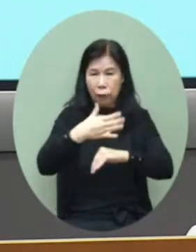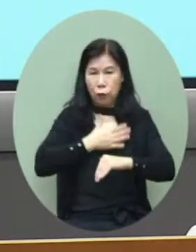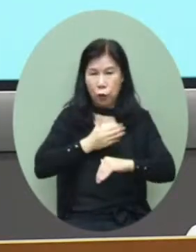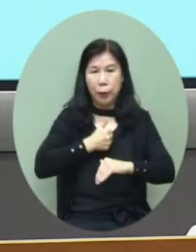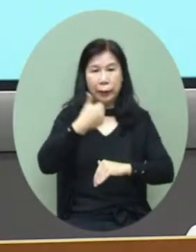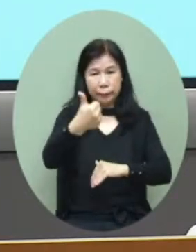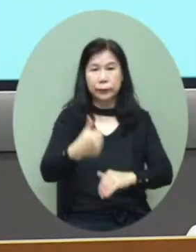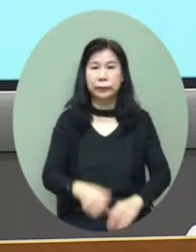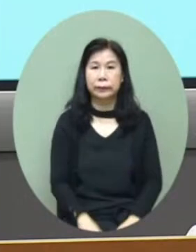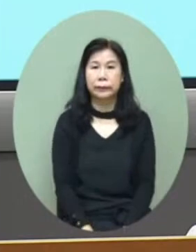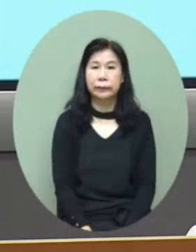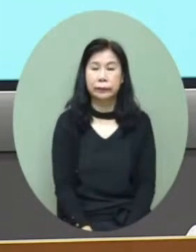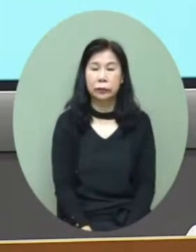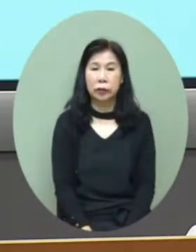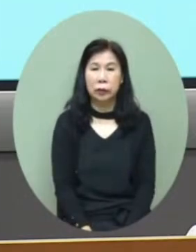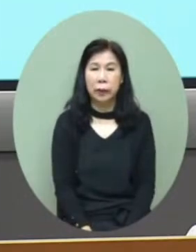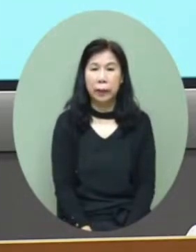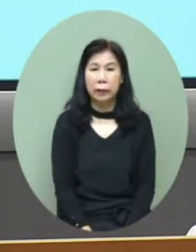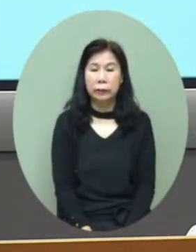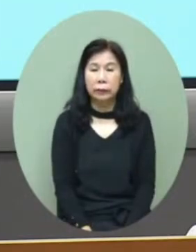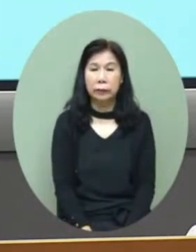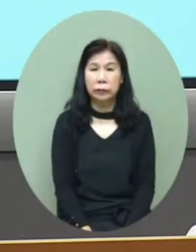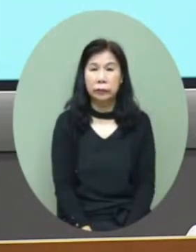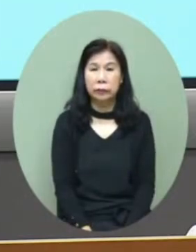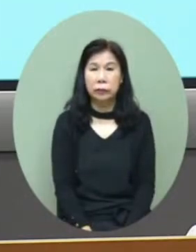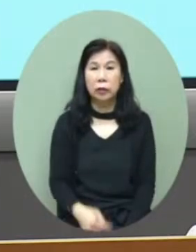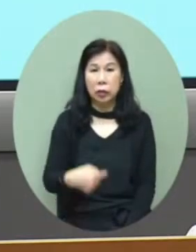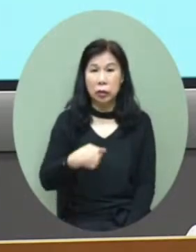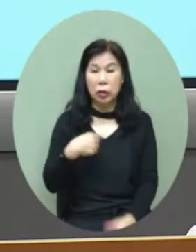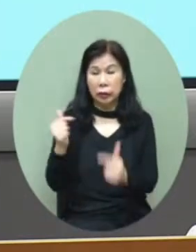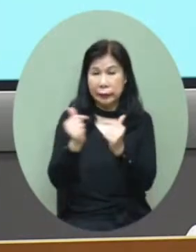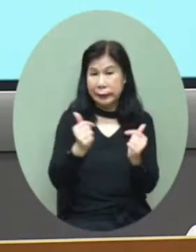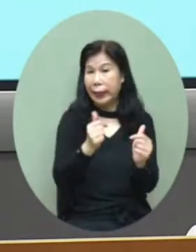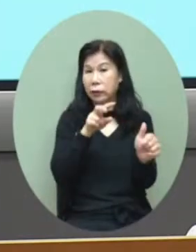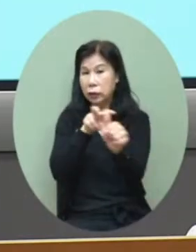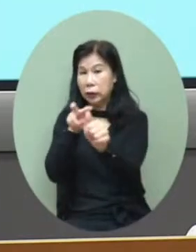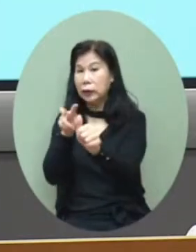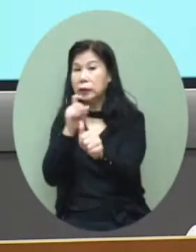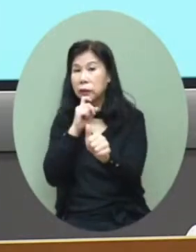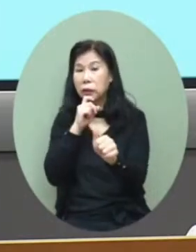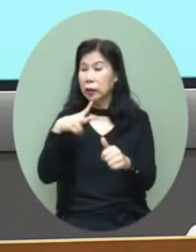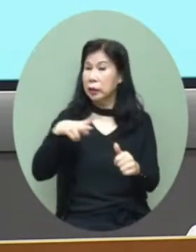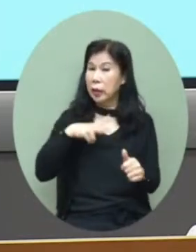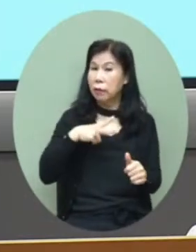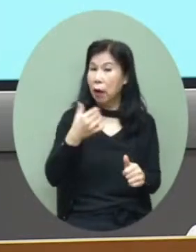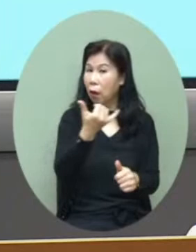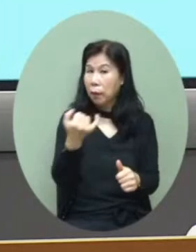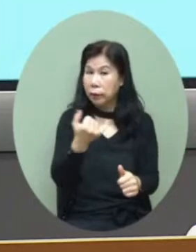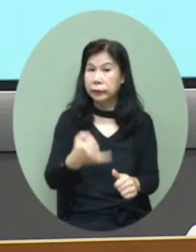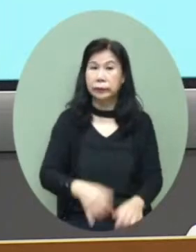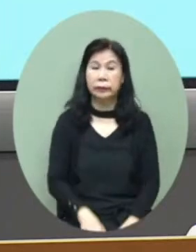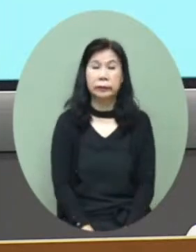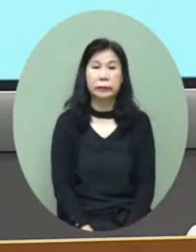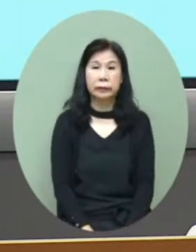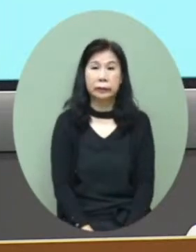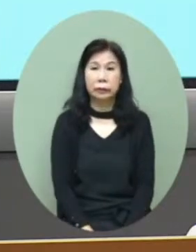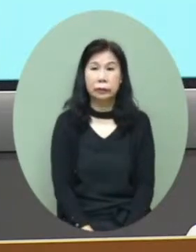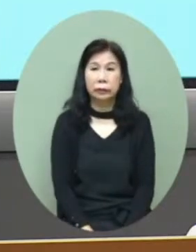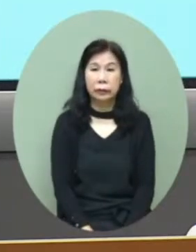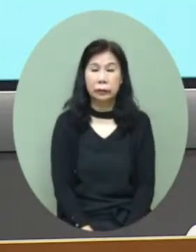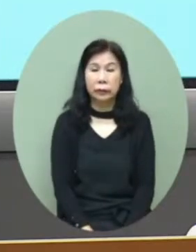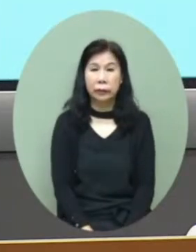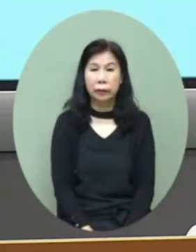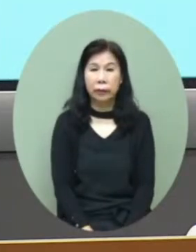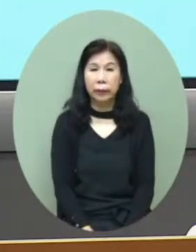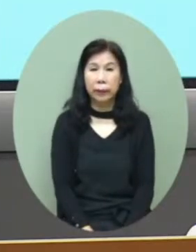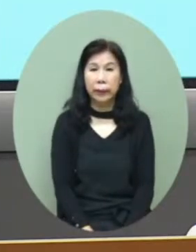Of course, we'll be monitoring the situation regularly so as to examine if